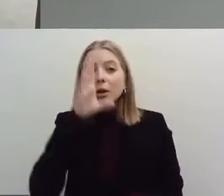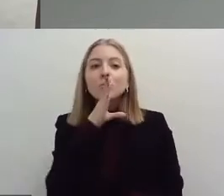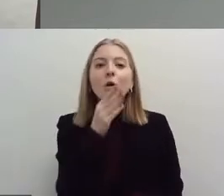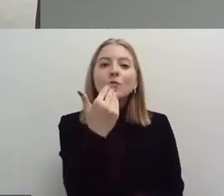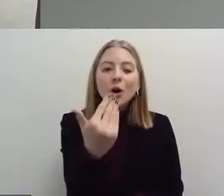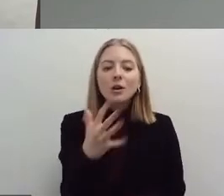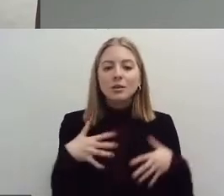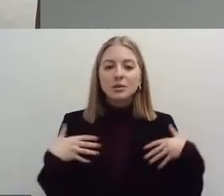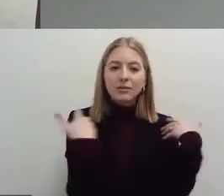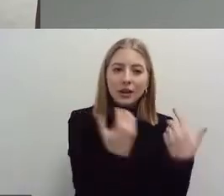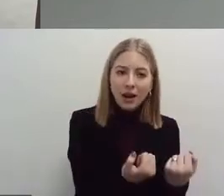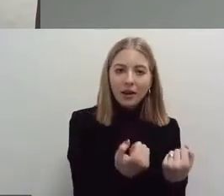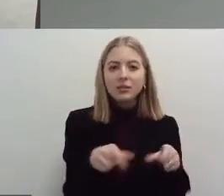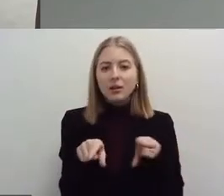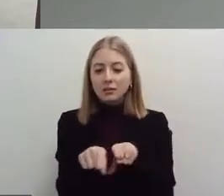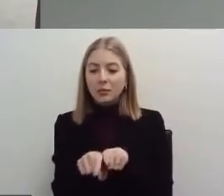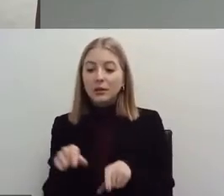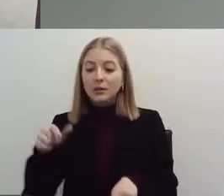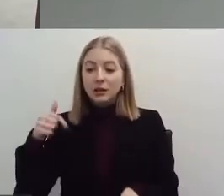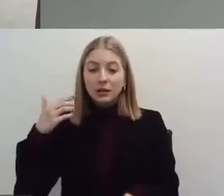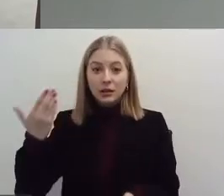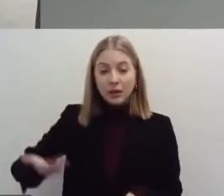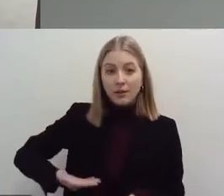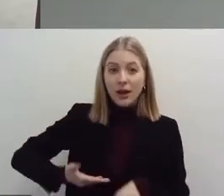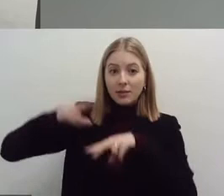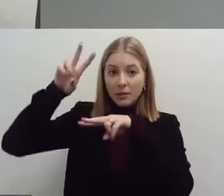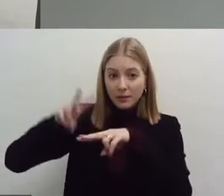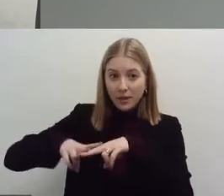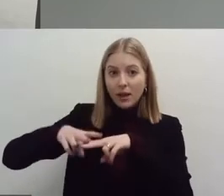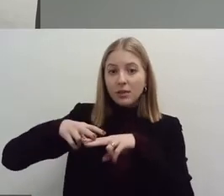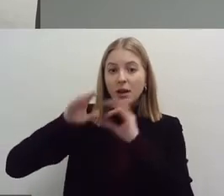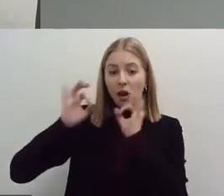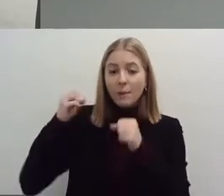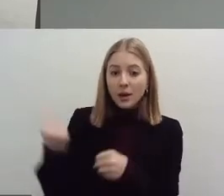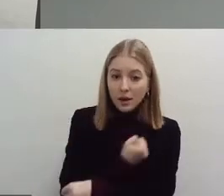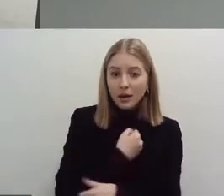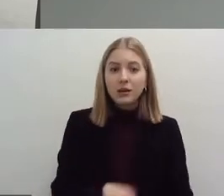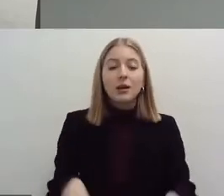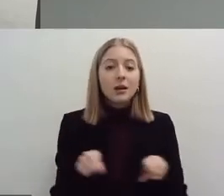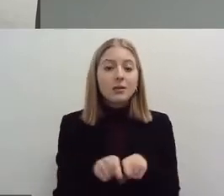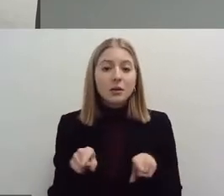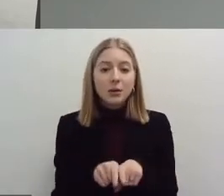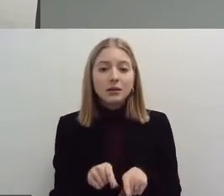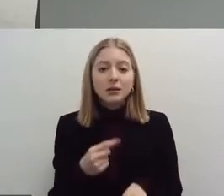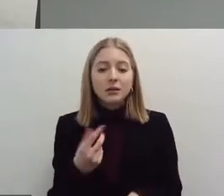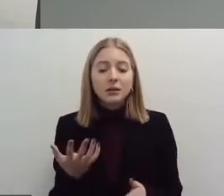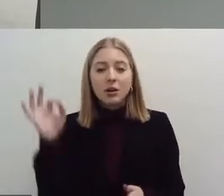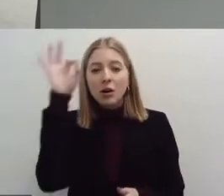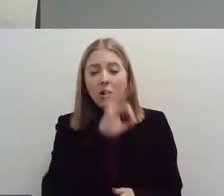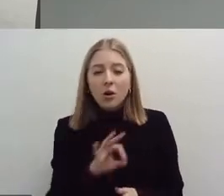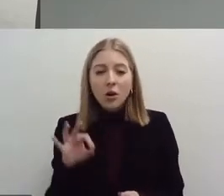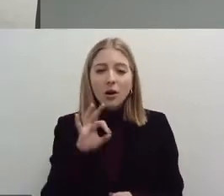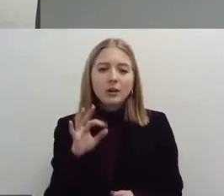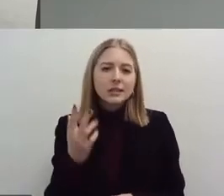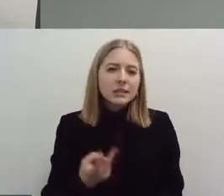But because there are so many universal things, and there are so many of some less universal things that need to be implemented at local context, so a solution